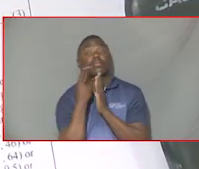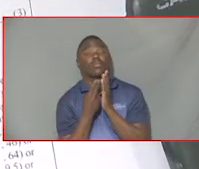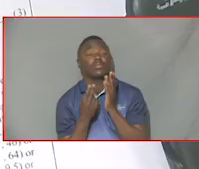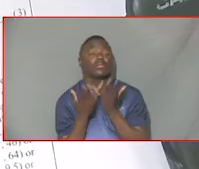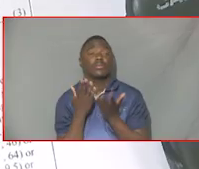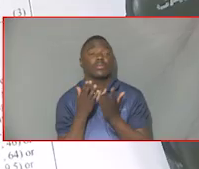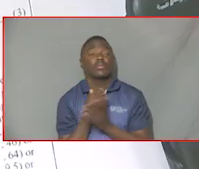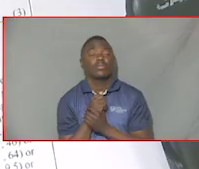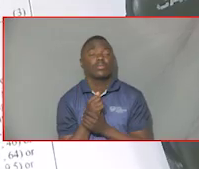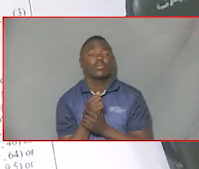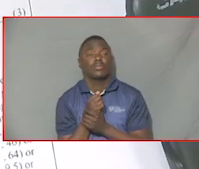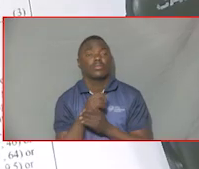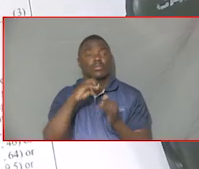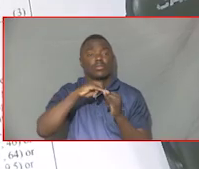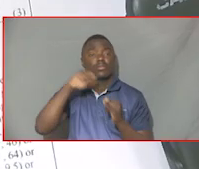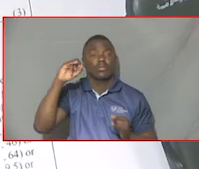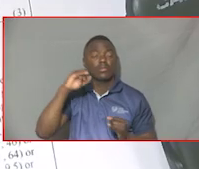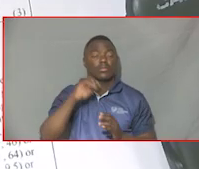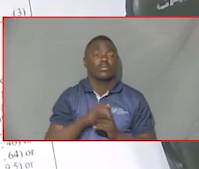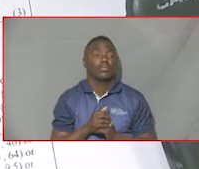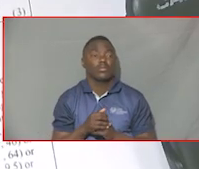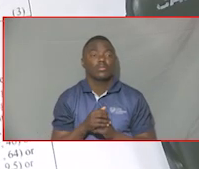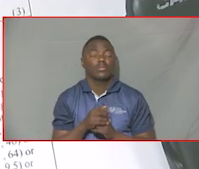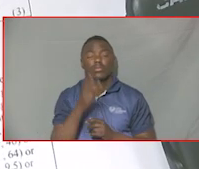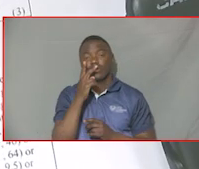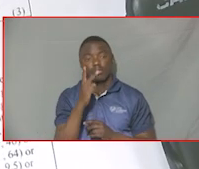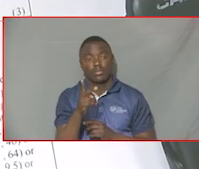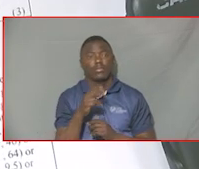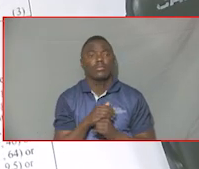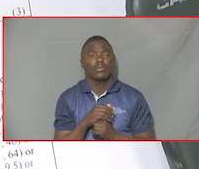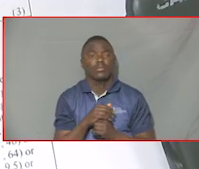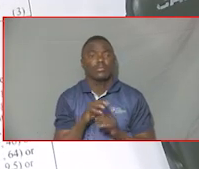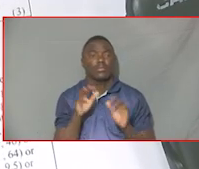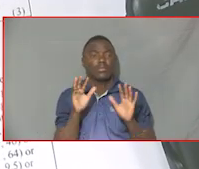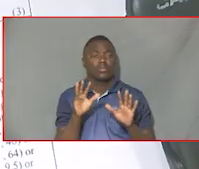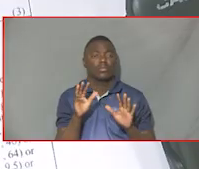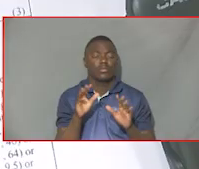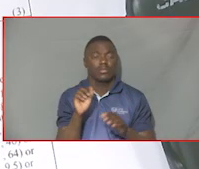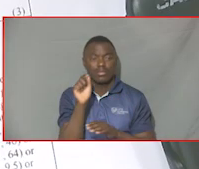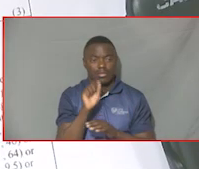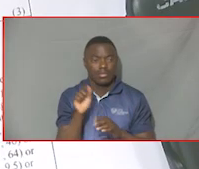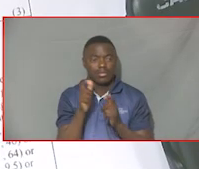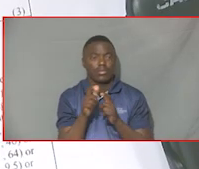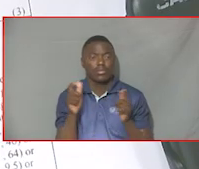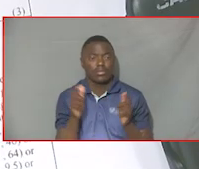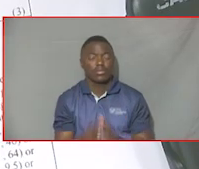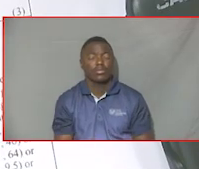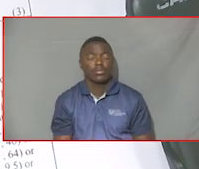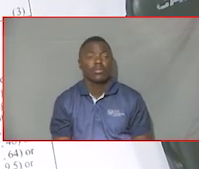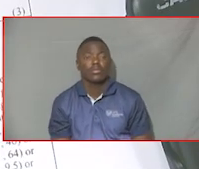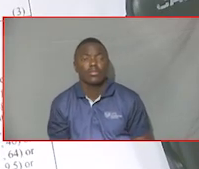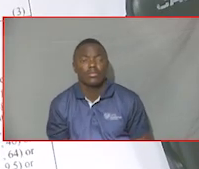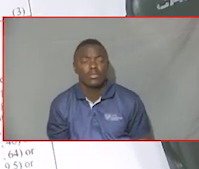this regression line, you will see 9,5. I make that big dot there. That